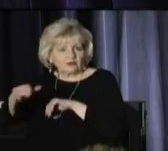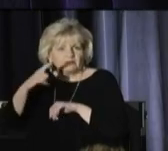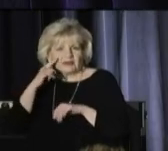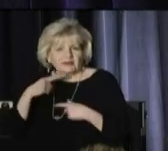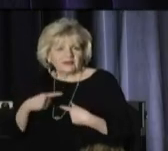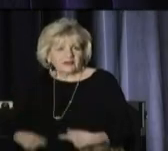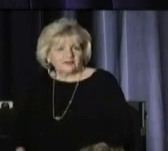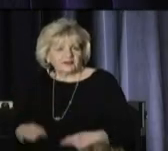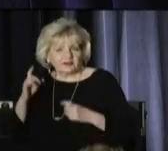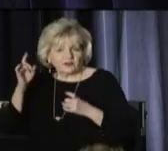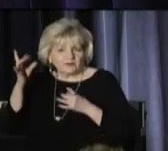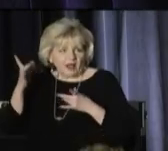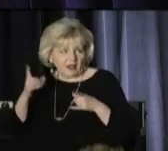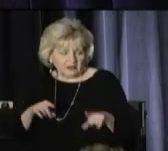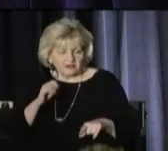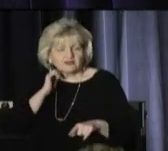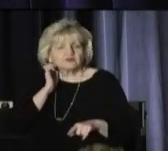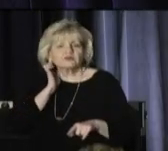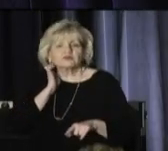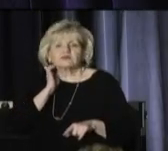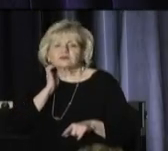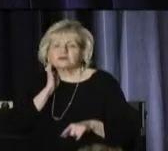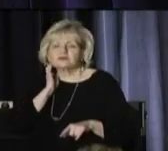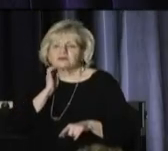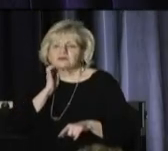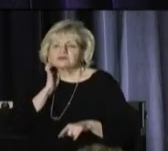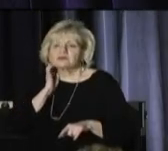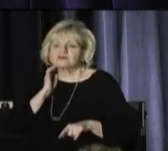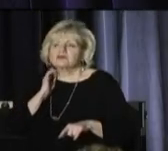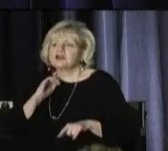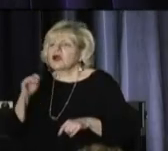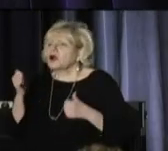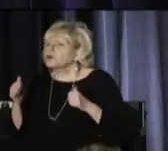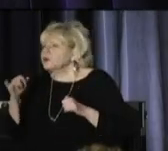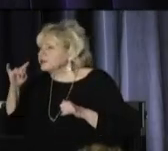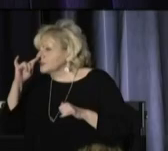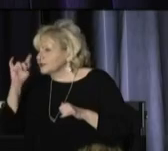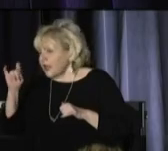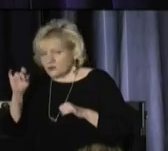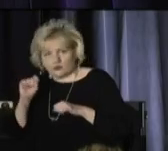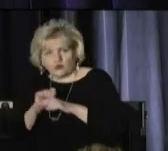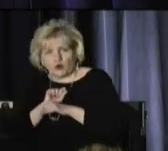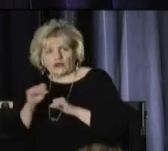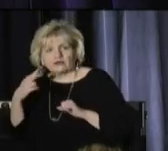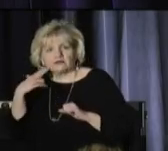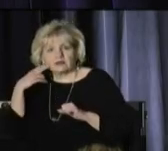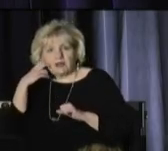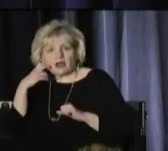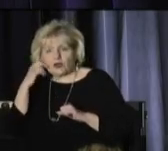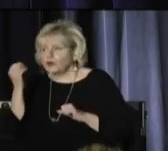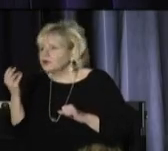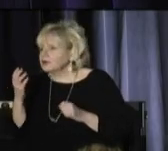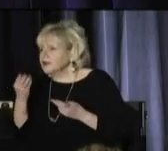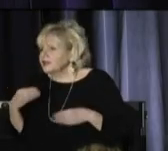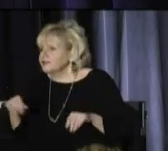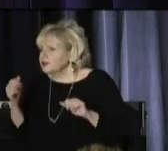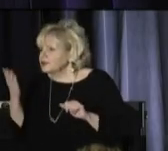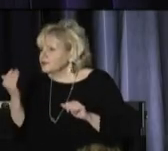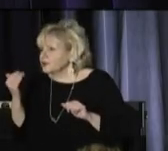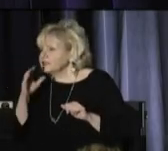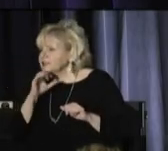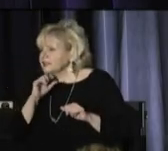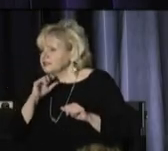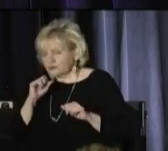violence and general mayhem. We knew which kids had to work the summer tobacco fields at 14 to contribute to the family